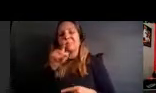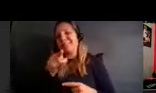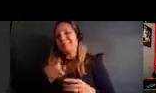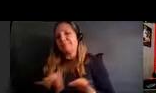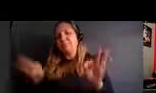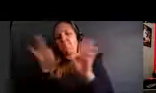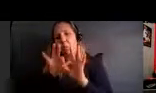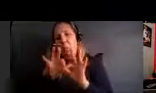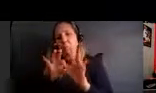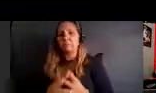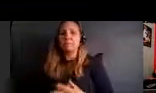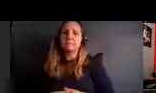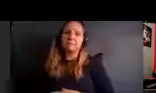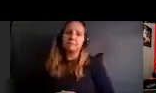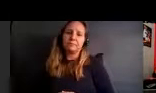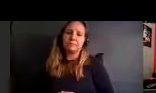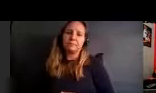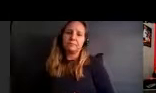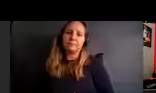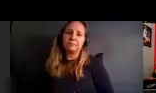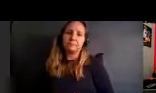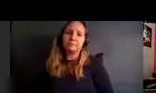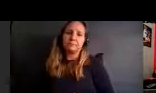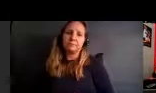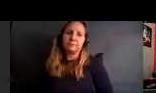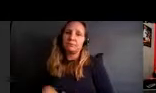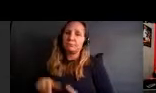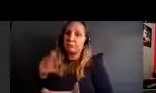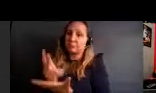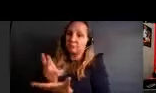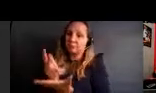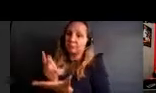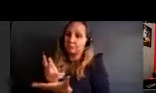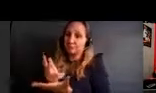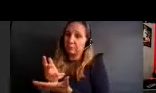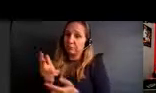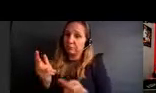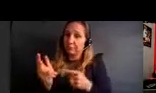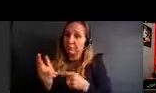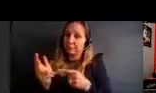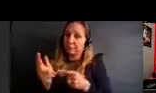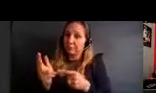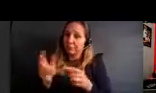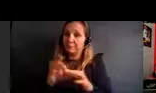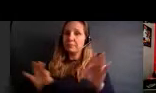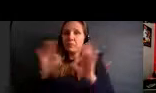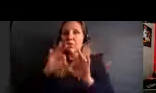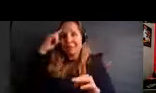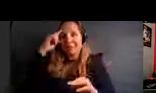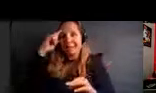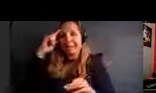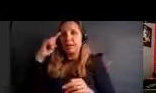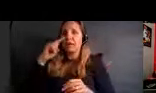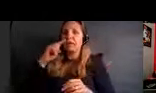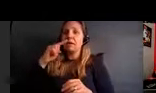here. So when it comes to your parking, I want you to consider things like not reducing, when you reduce